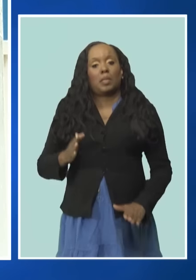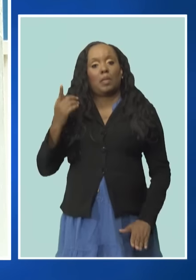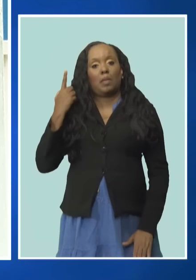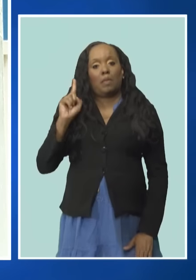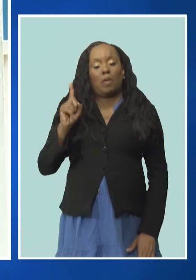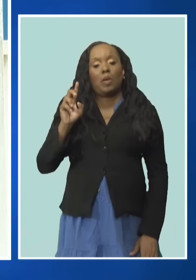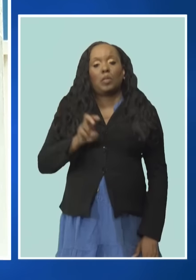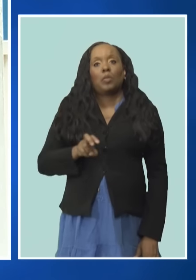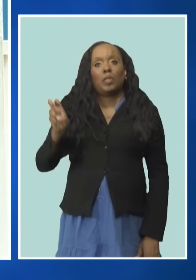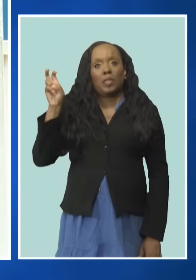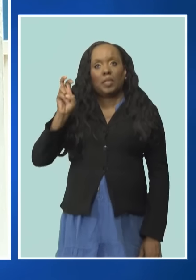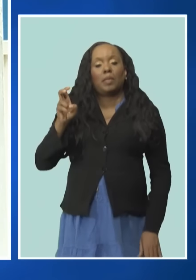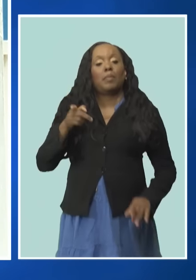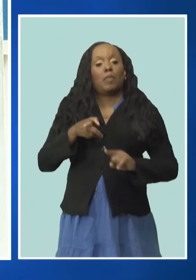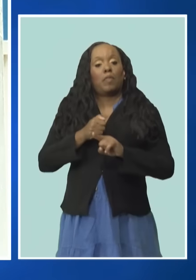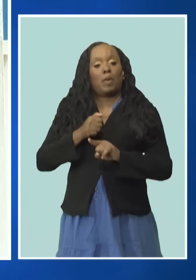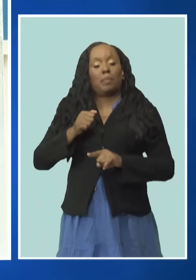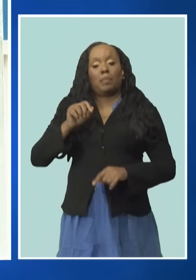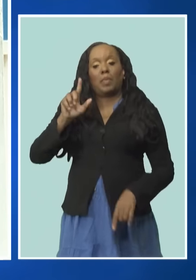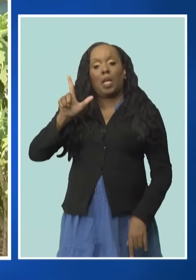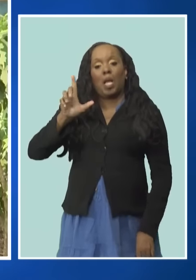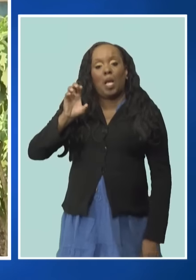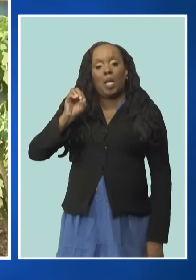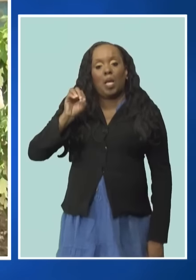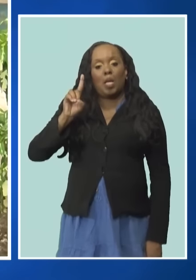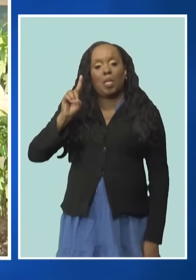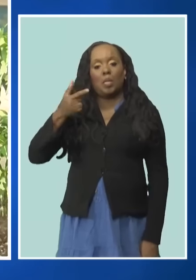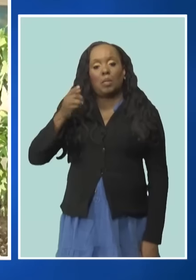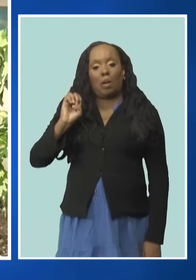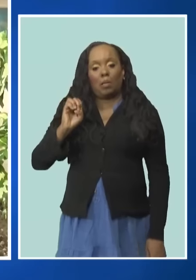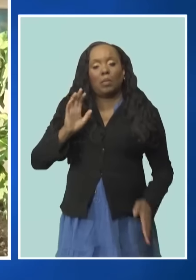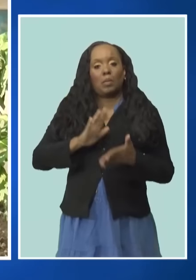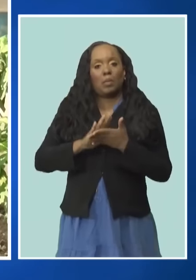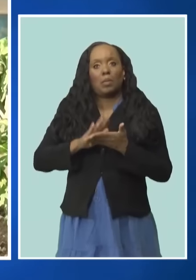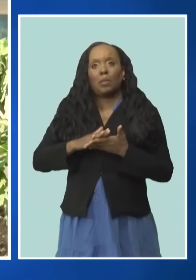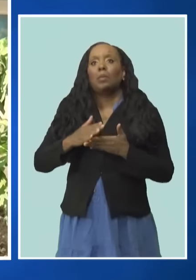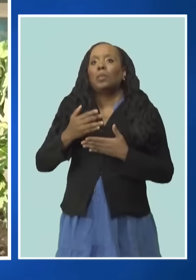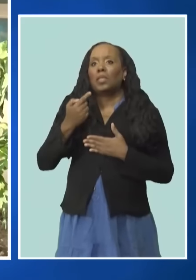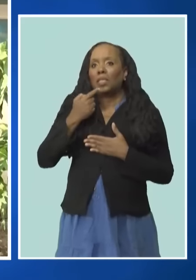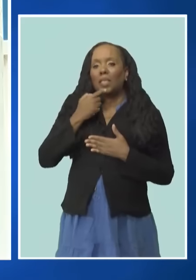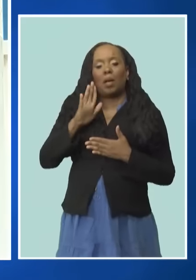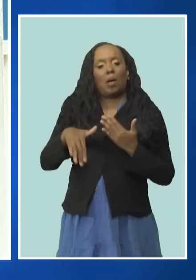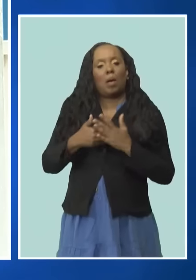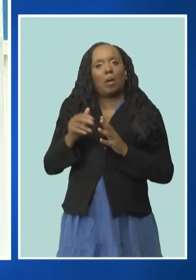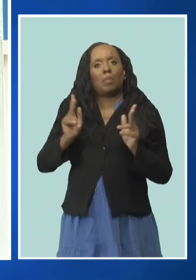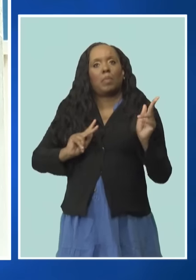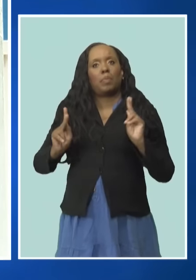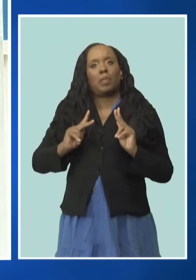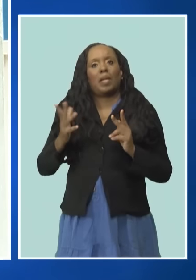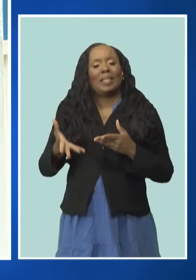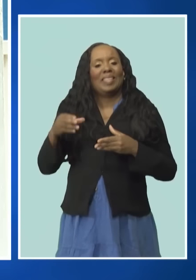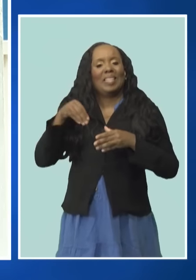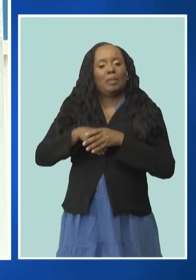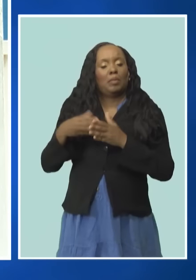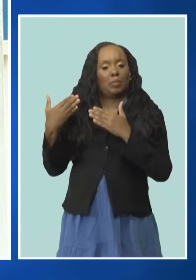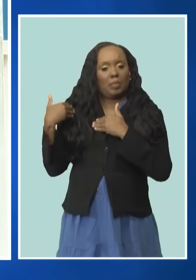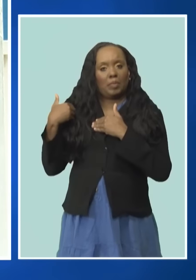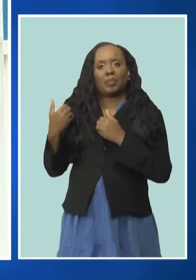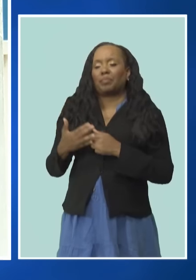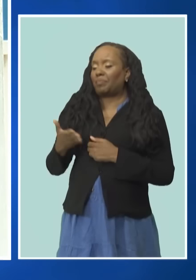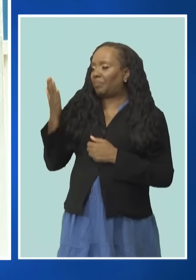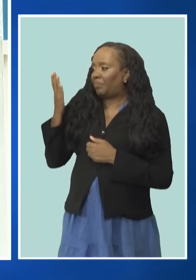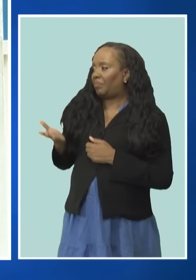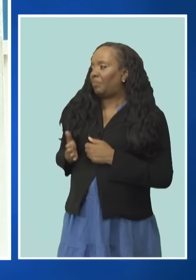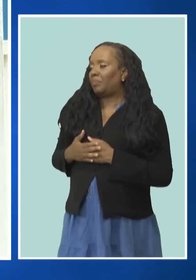address, emphasized that everyone has a role to play in maintaining the tourism product. This is a reminder of